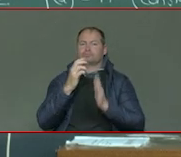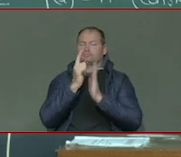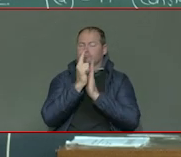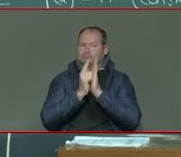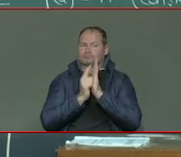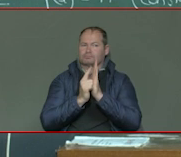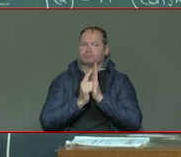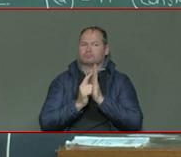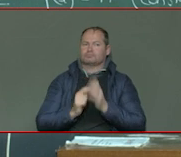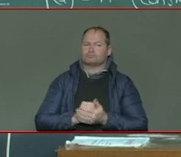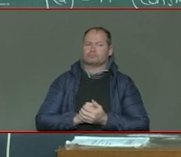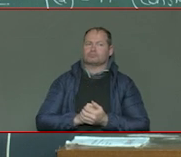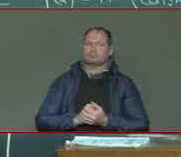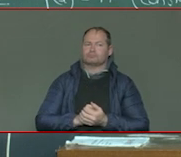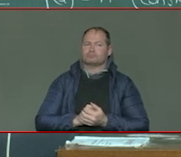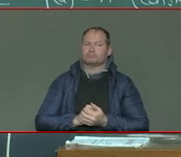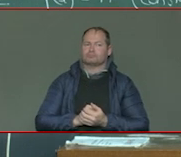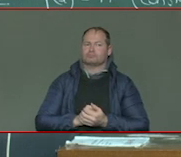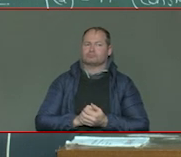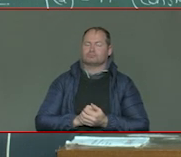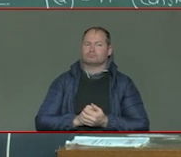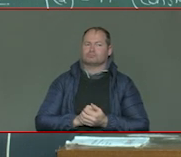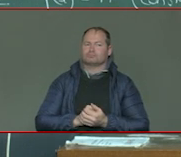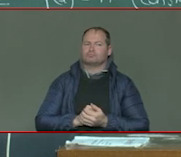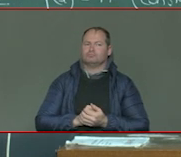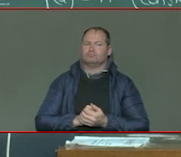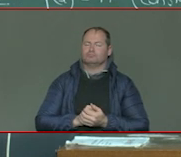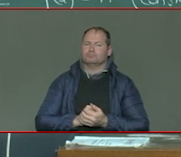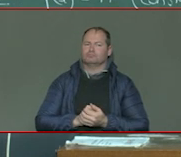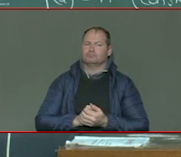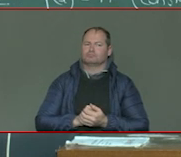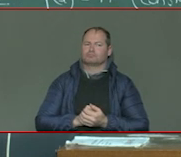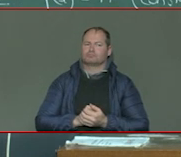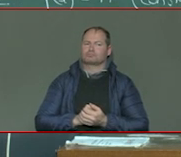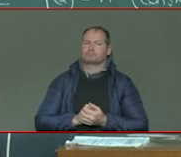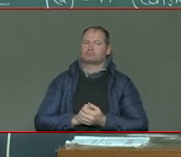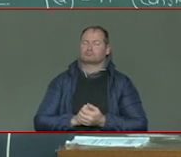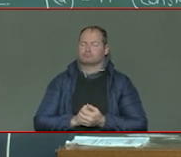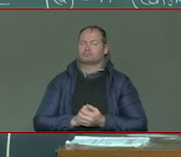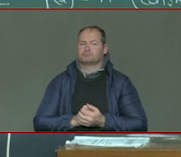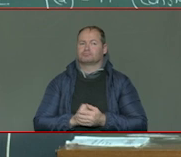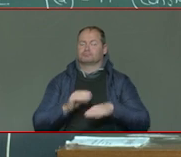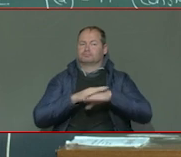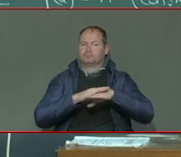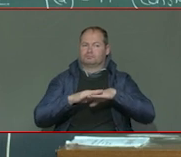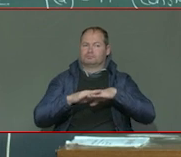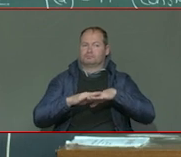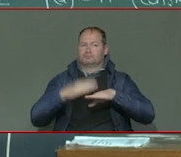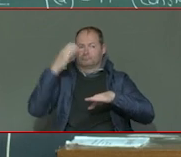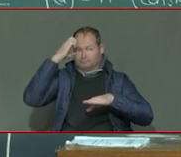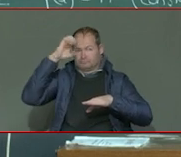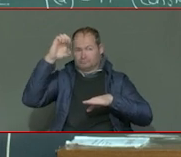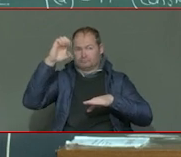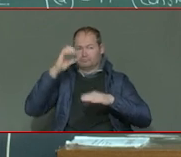a to the power of m further raised to the power of n is a to the power of m times n. A base to an exponent further